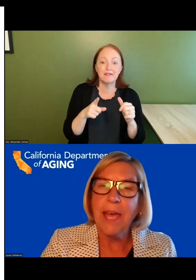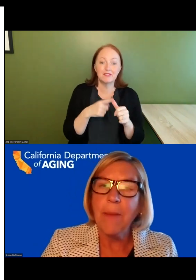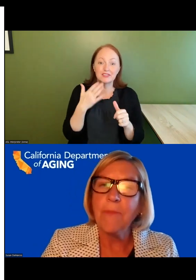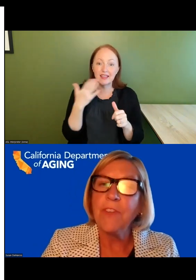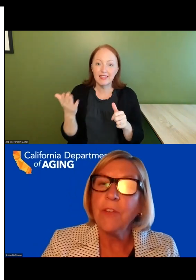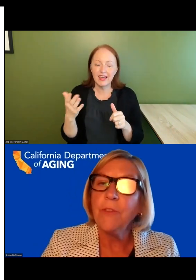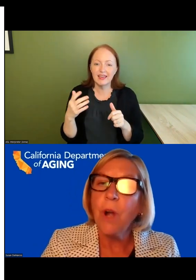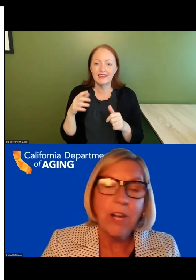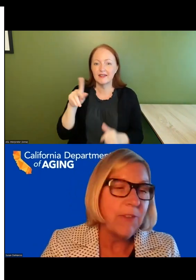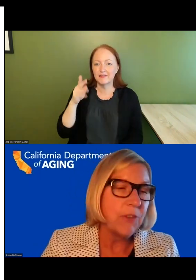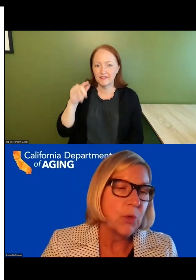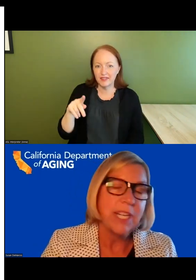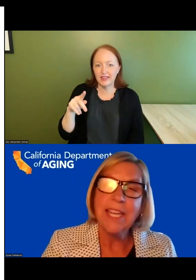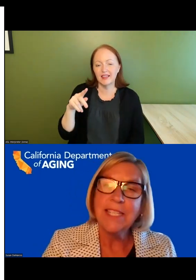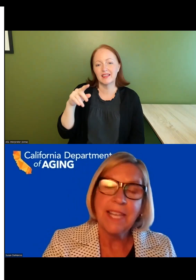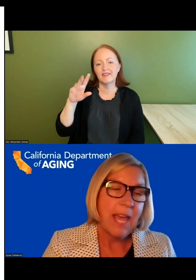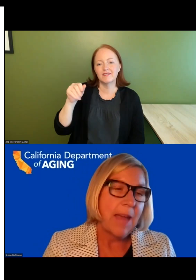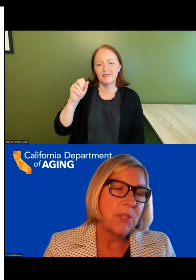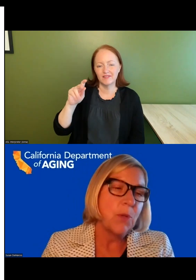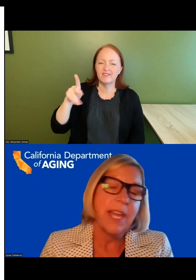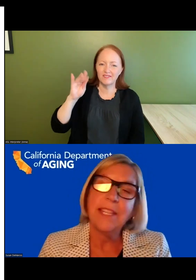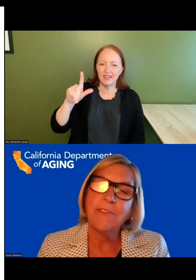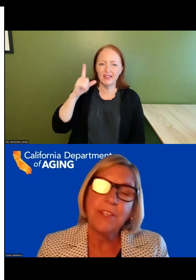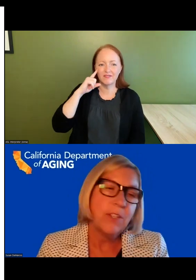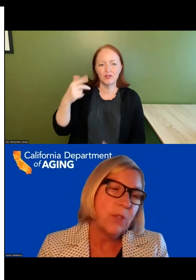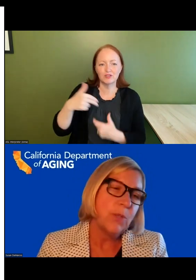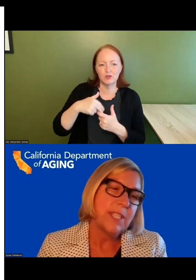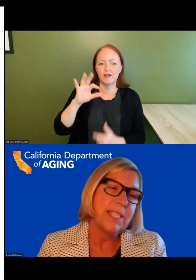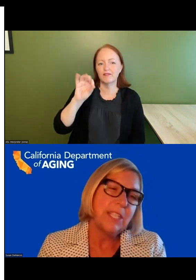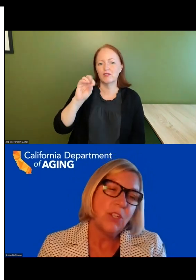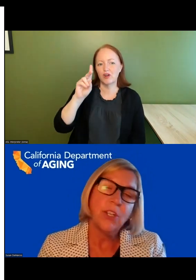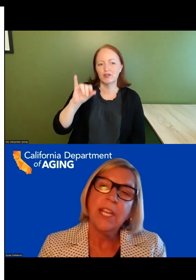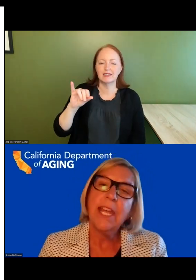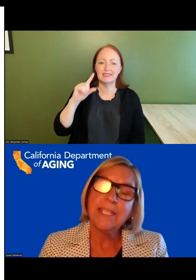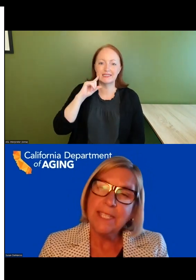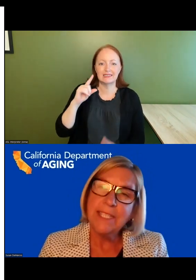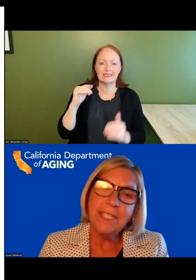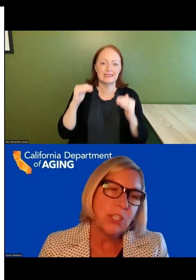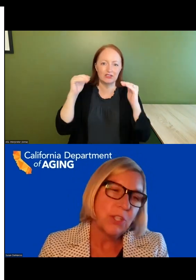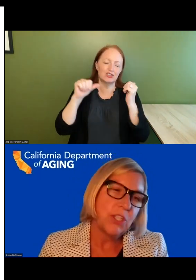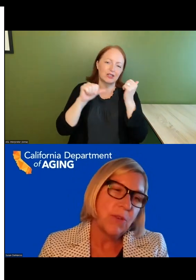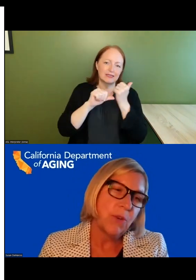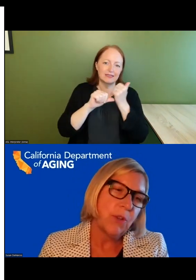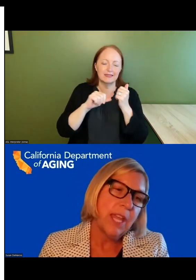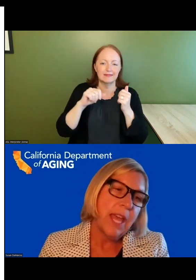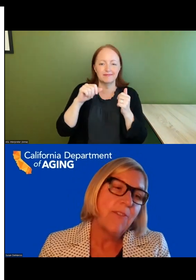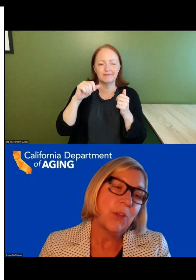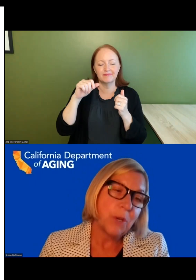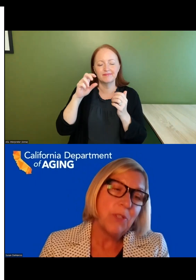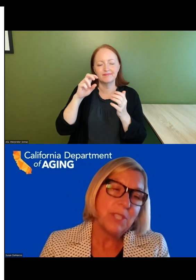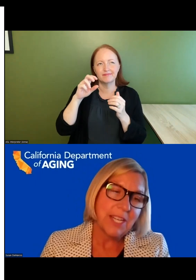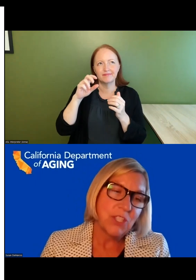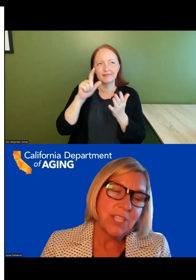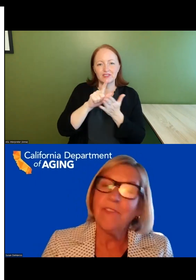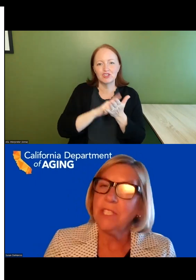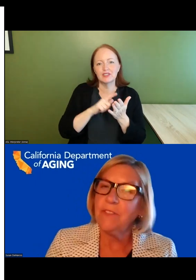thank Phil Ferrari for joining us. I'm so glad that Phil, who is the Senior Assistant Attorney General of the